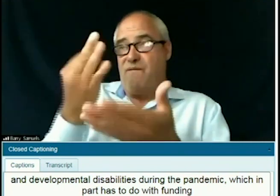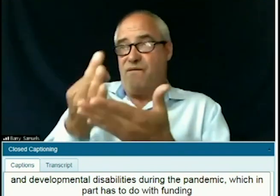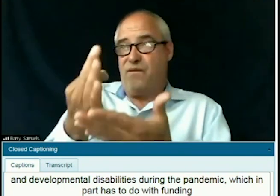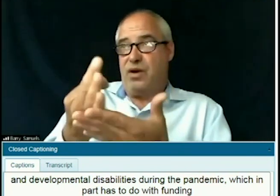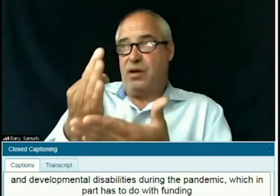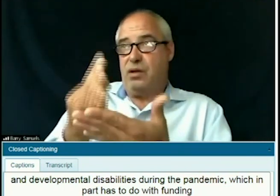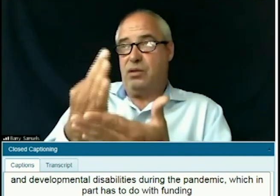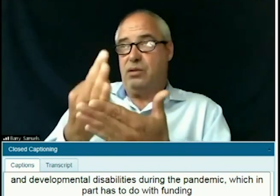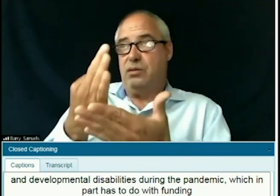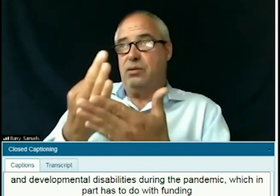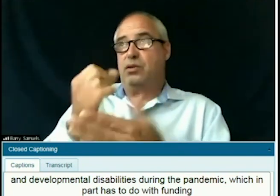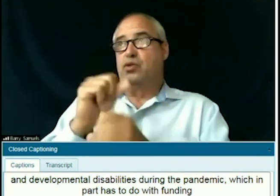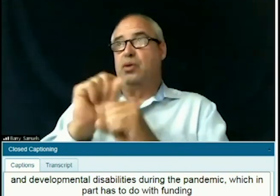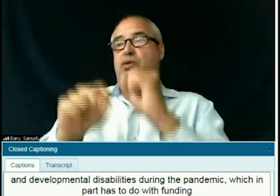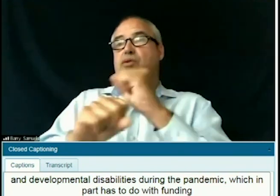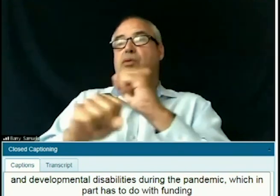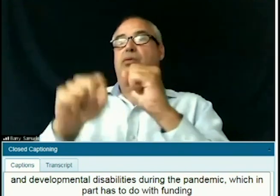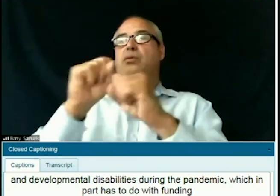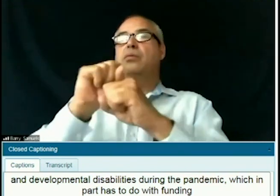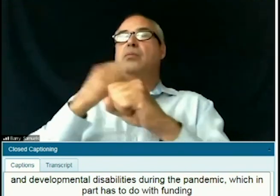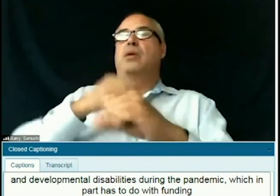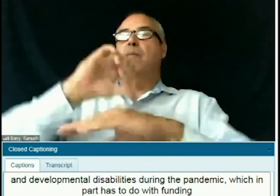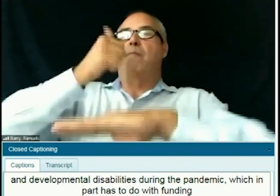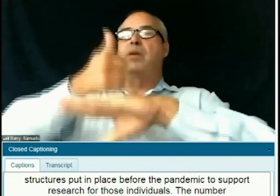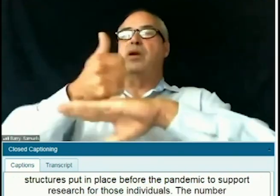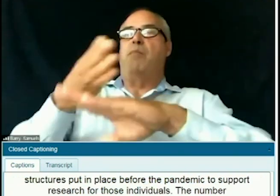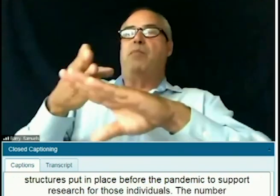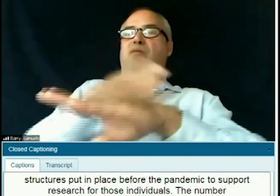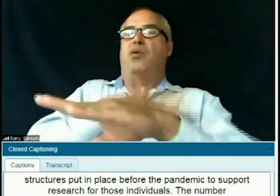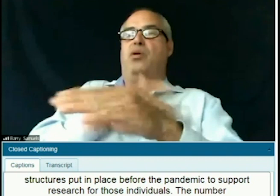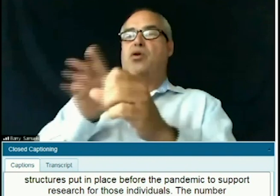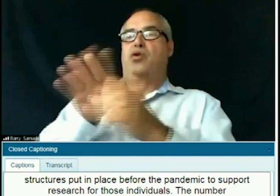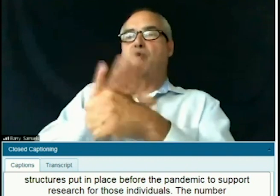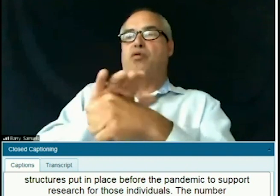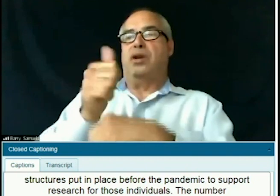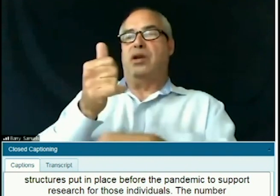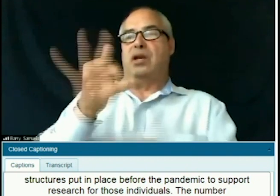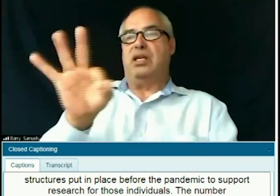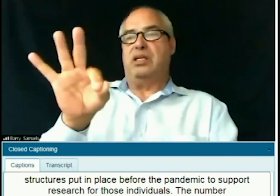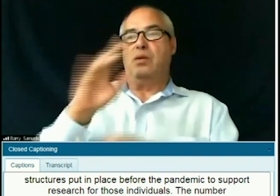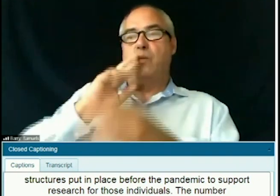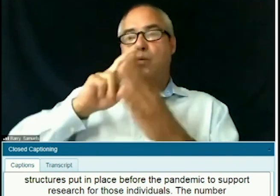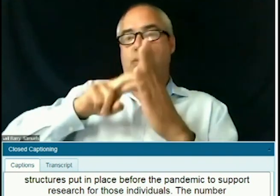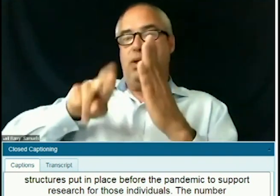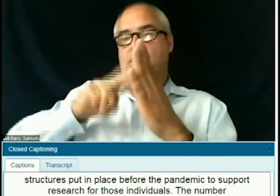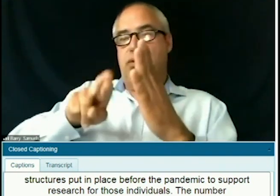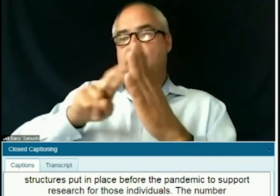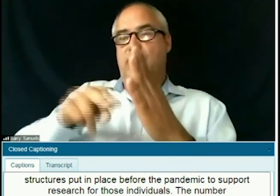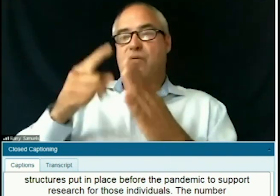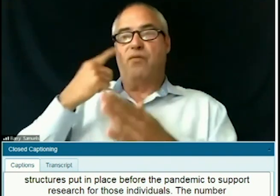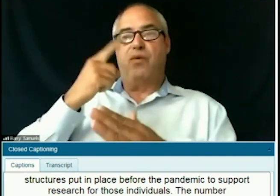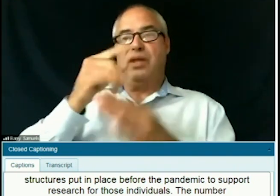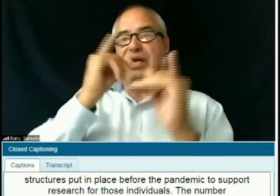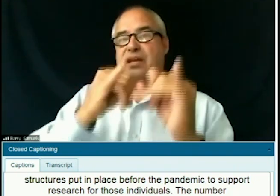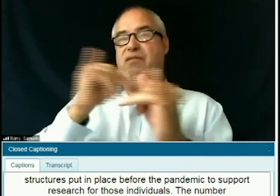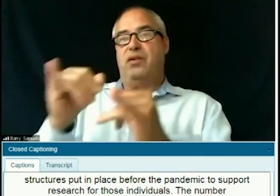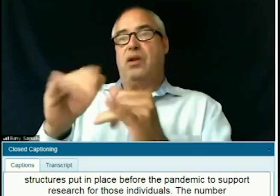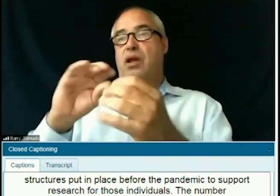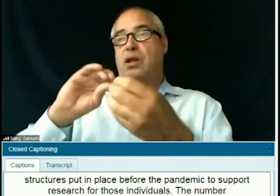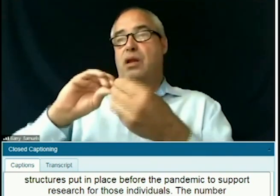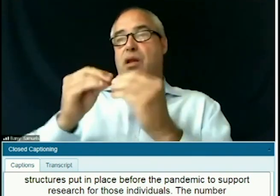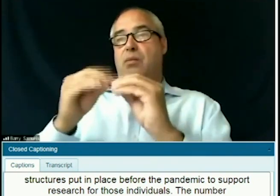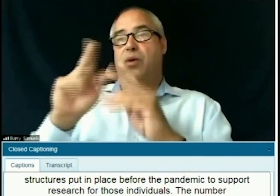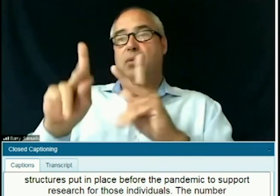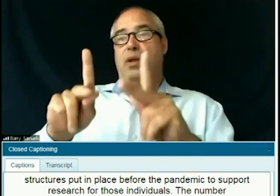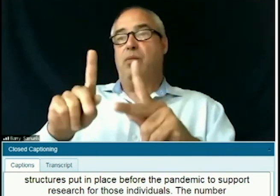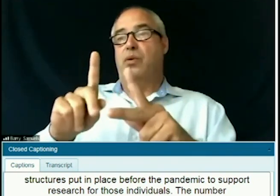structures put in place before the pandemic to support research for those individuals, the number of people with intellectual